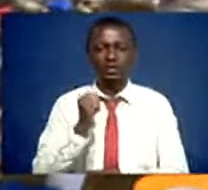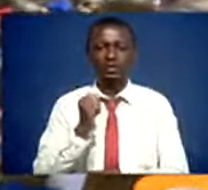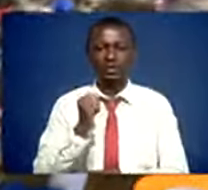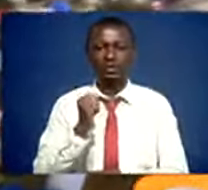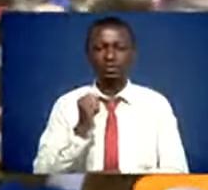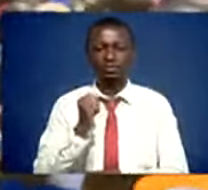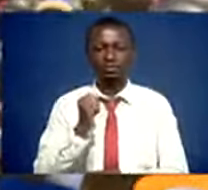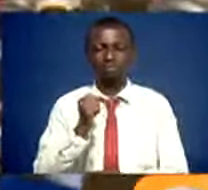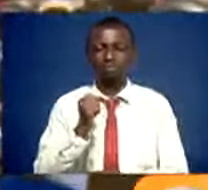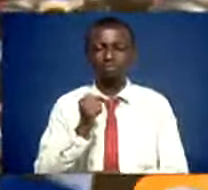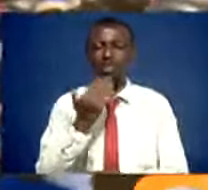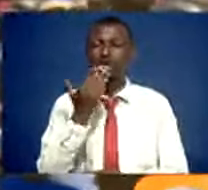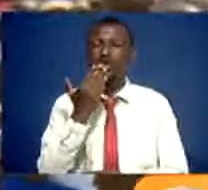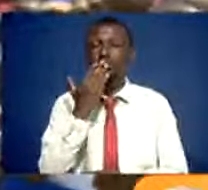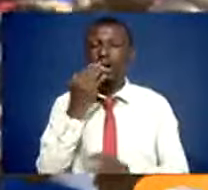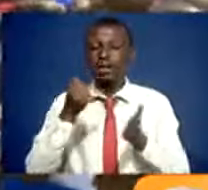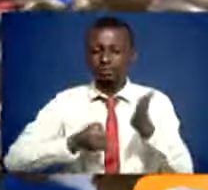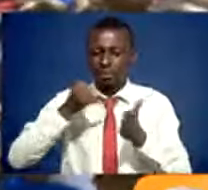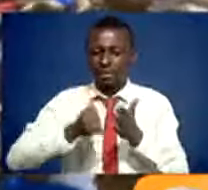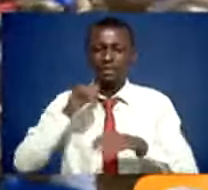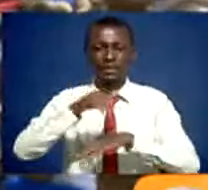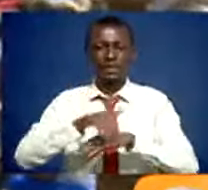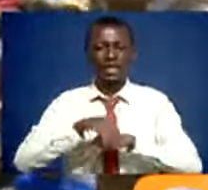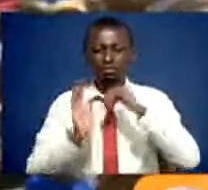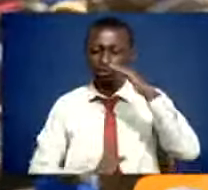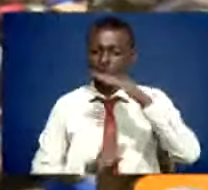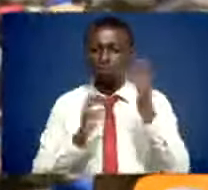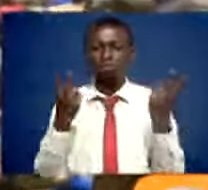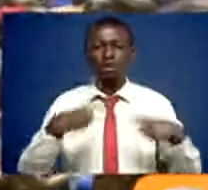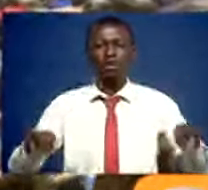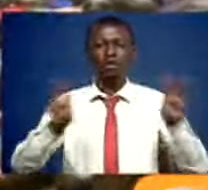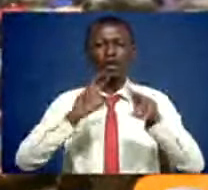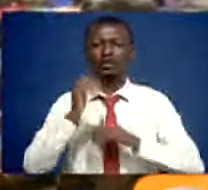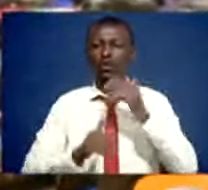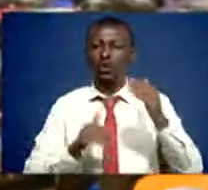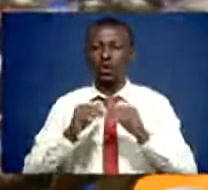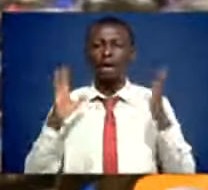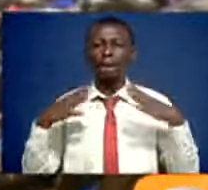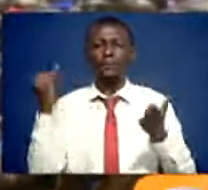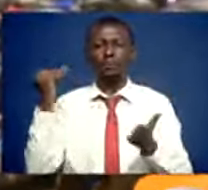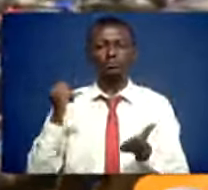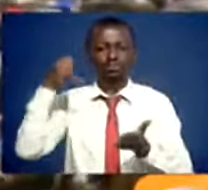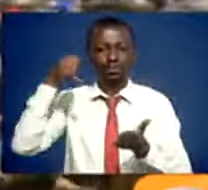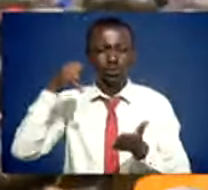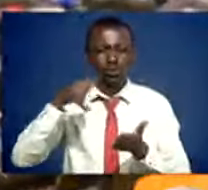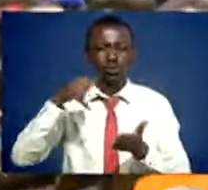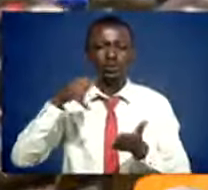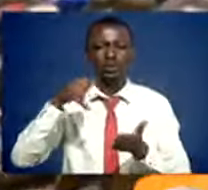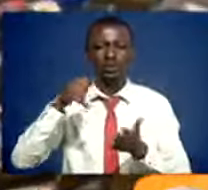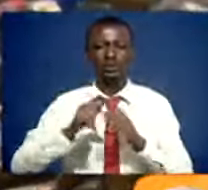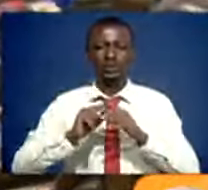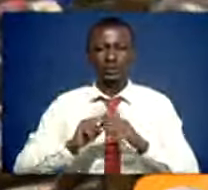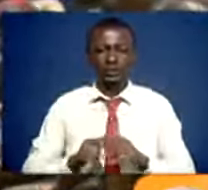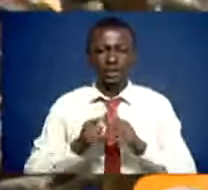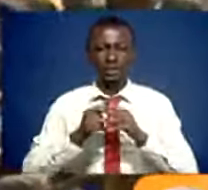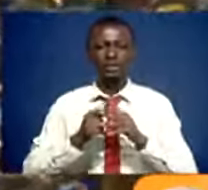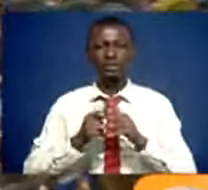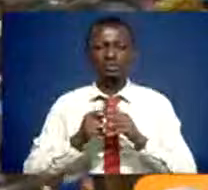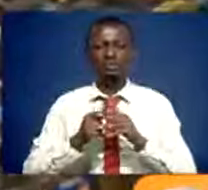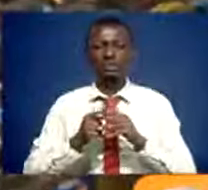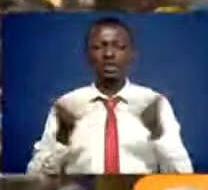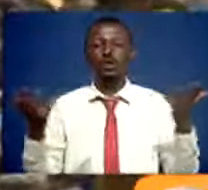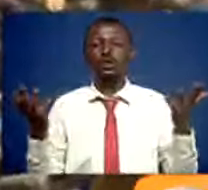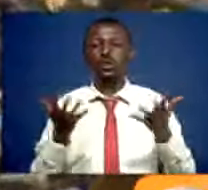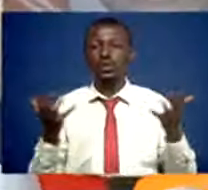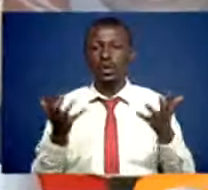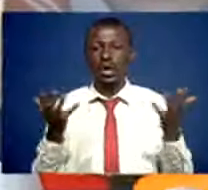sugar industry returns maximum value to all actors in its value chains, beginning with the initial and